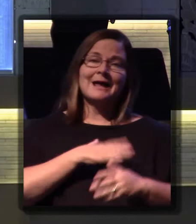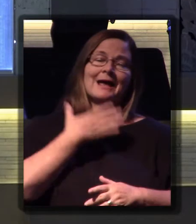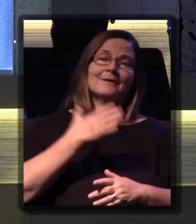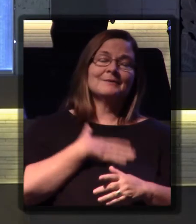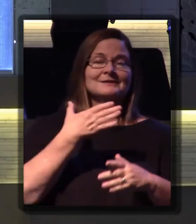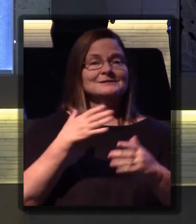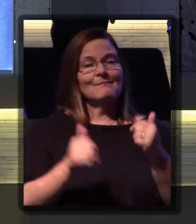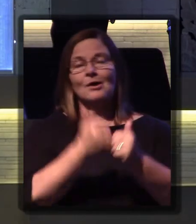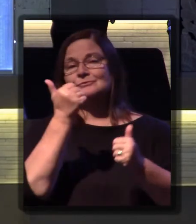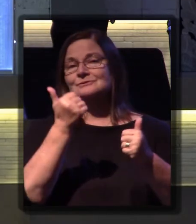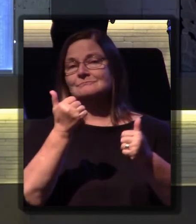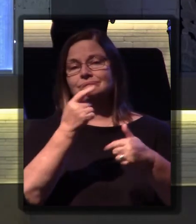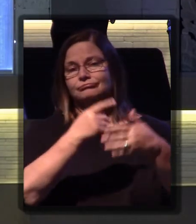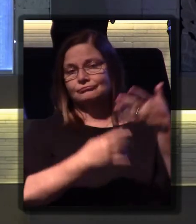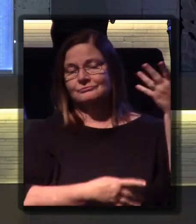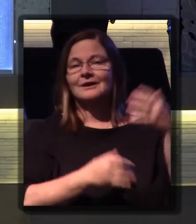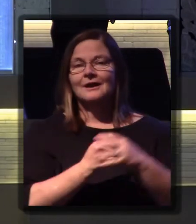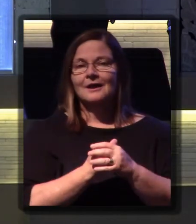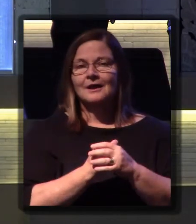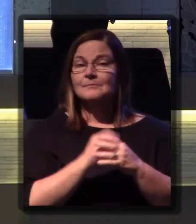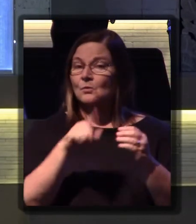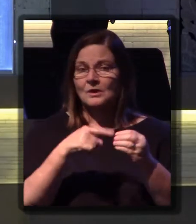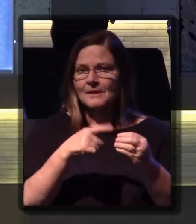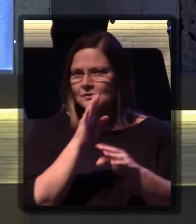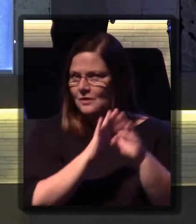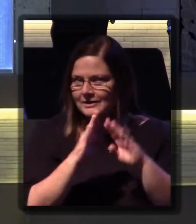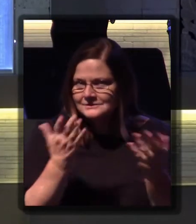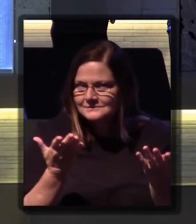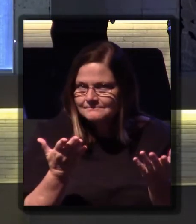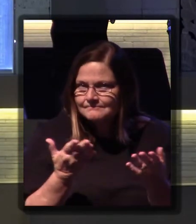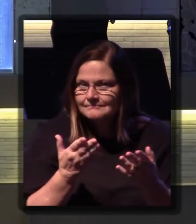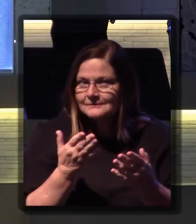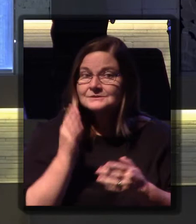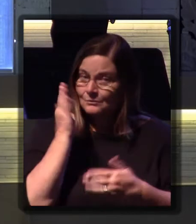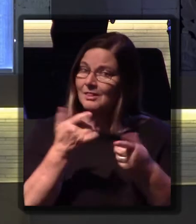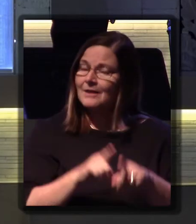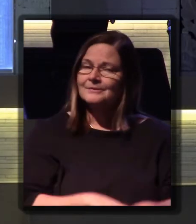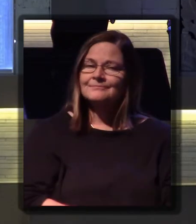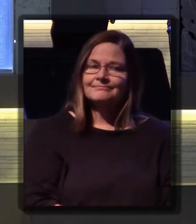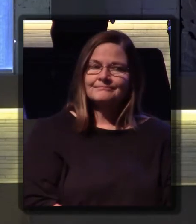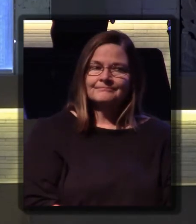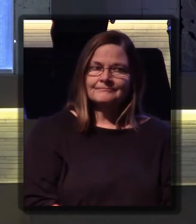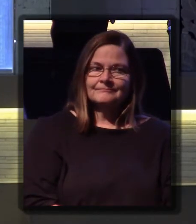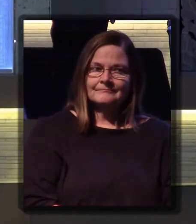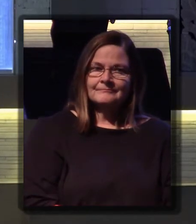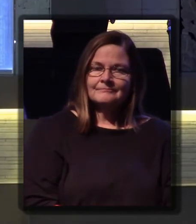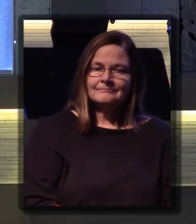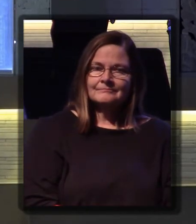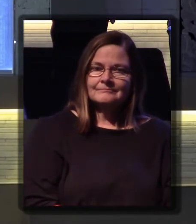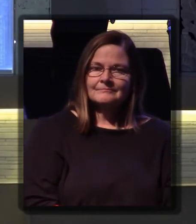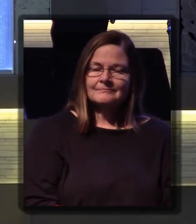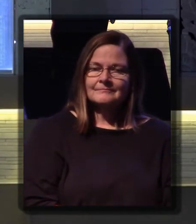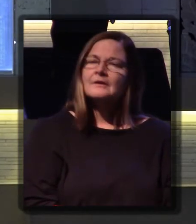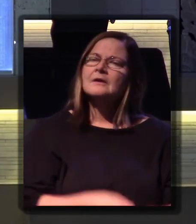Well, you know, friends, I do hope it's your healthiest, most prosperous, most happiest, most joyous, most... But what